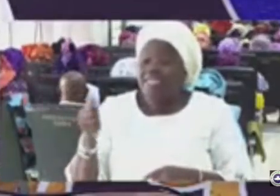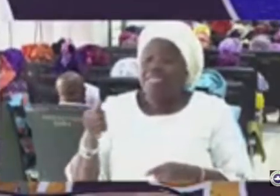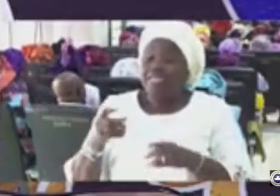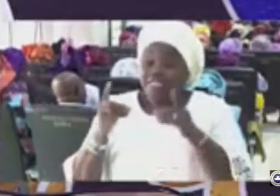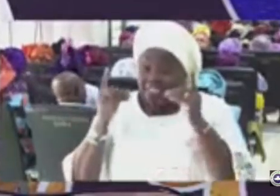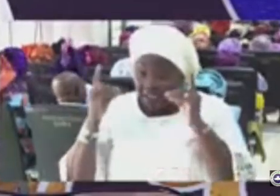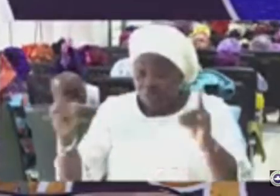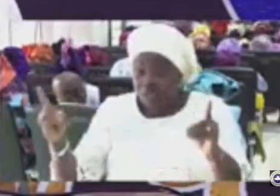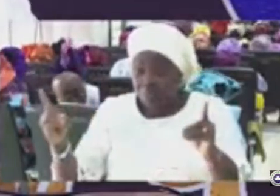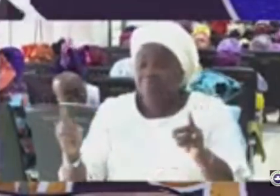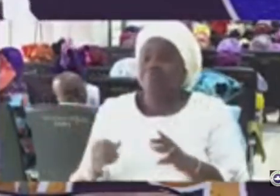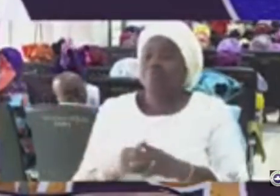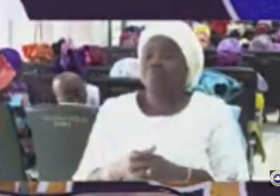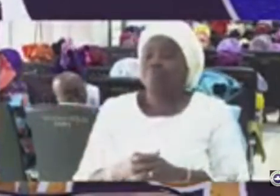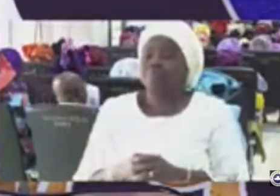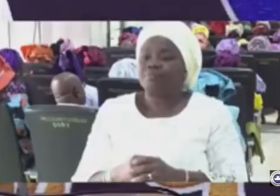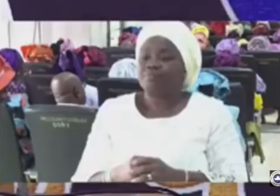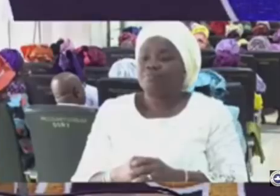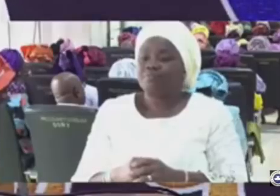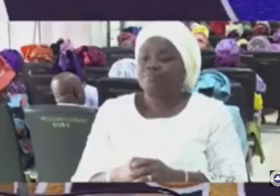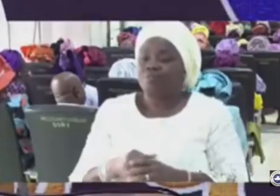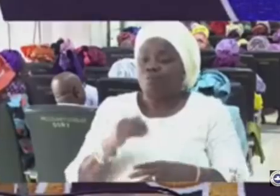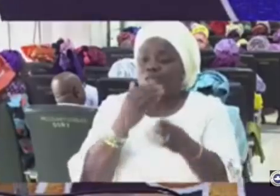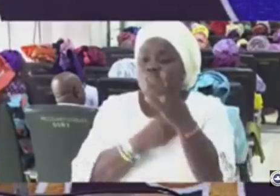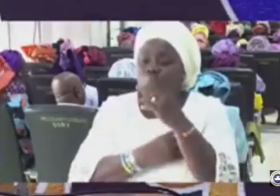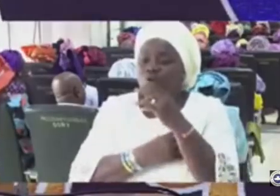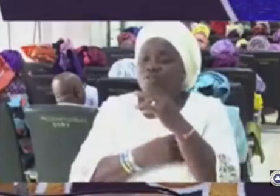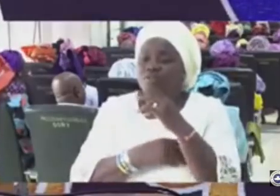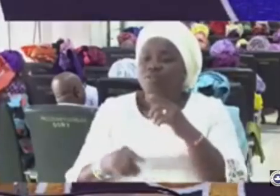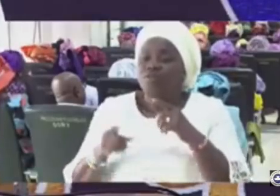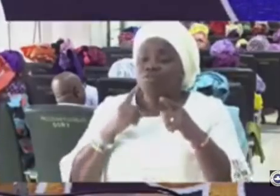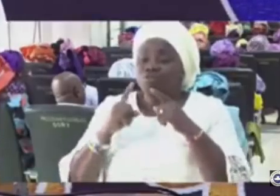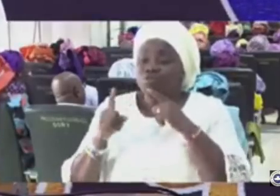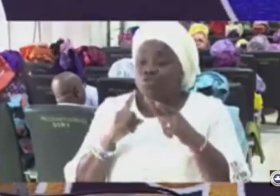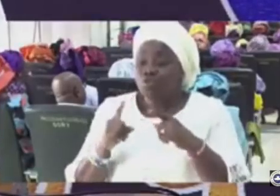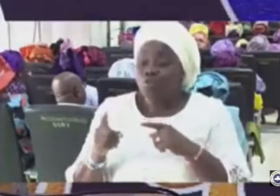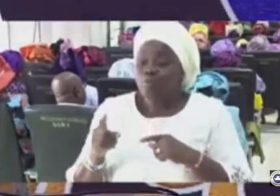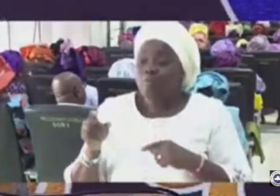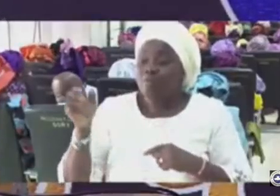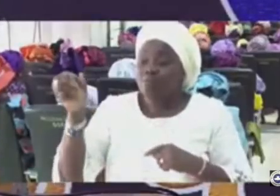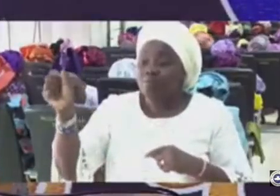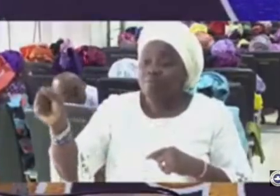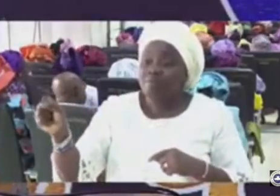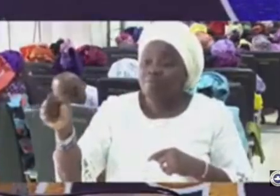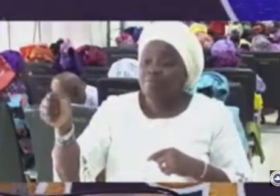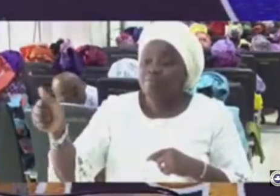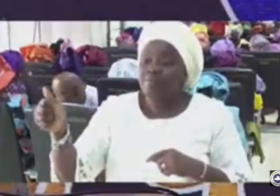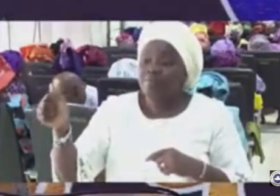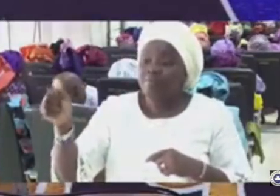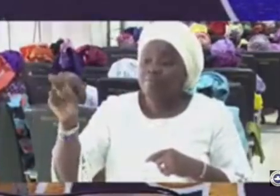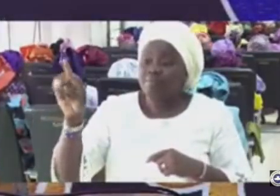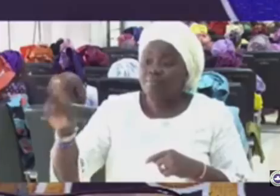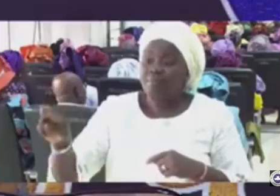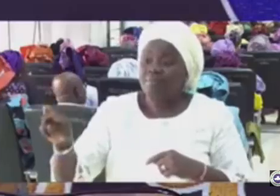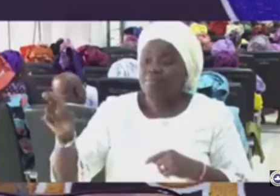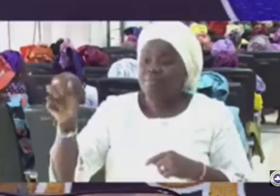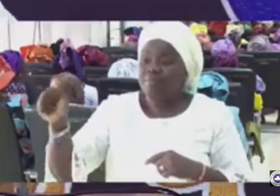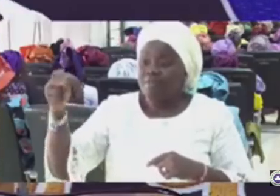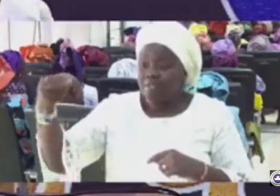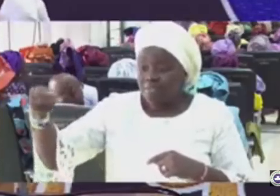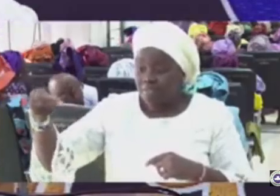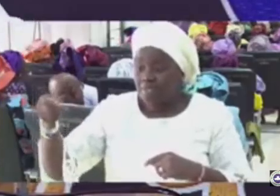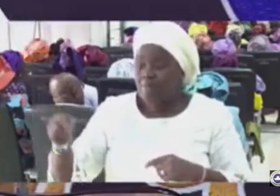will have children. Then a year came when God paid a visit And he didn't say